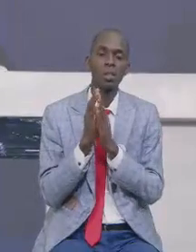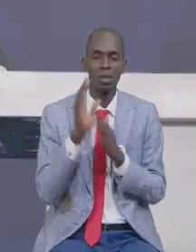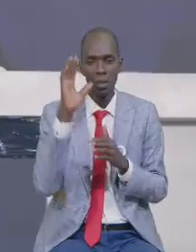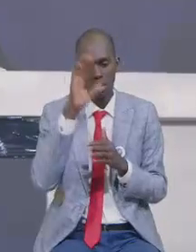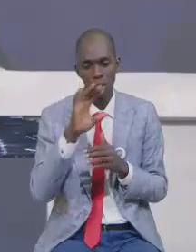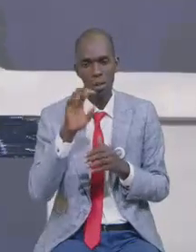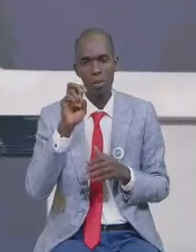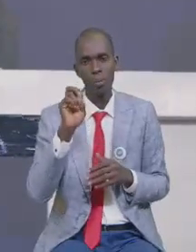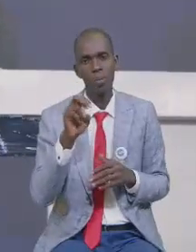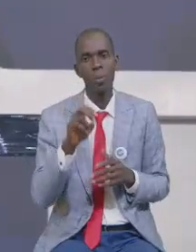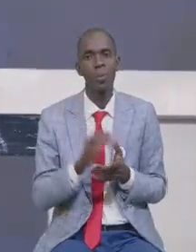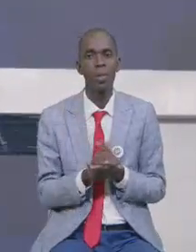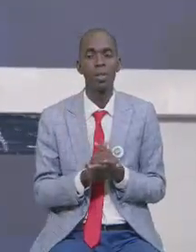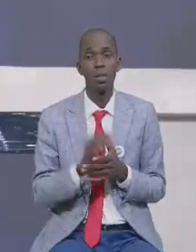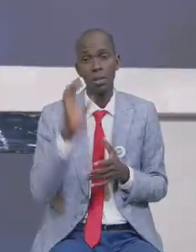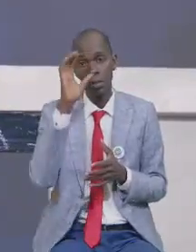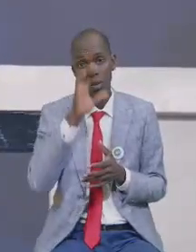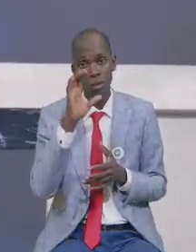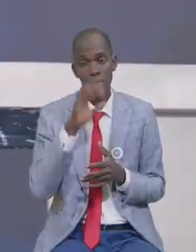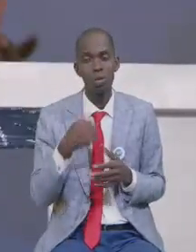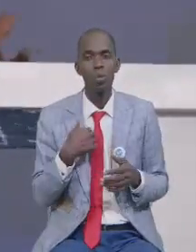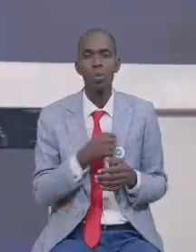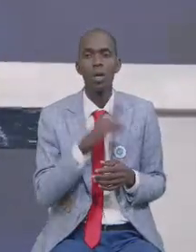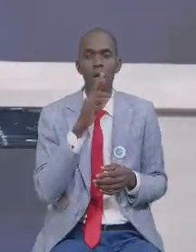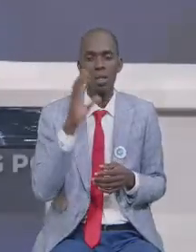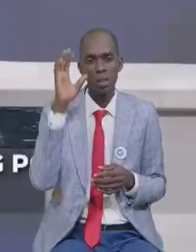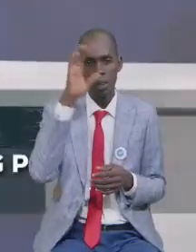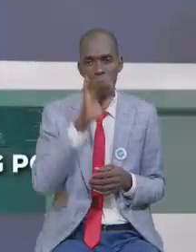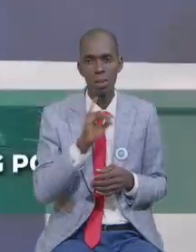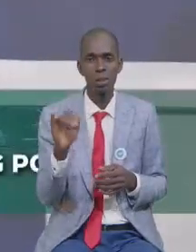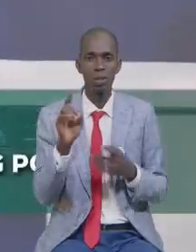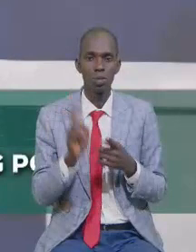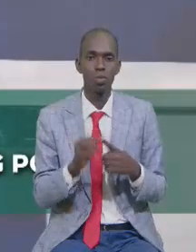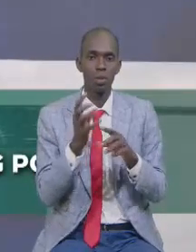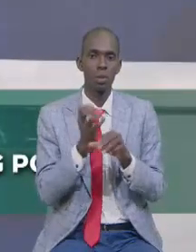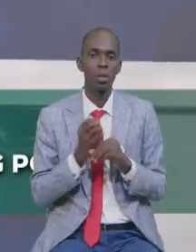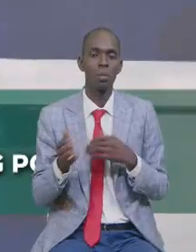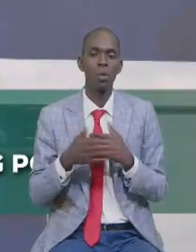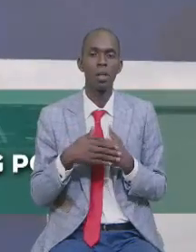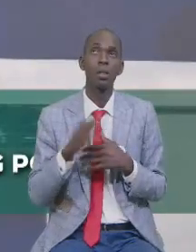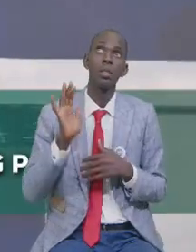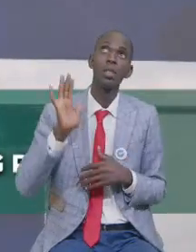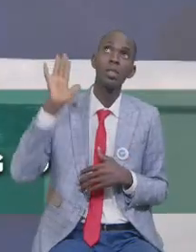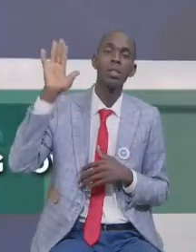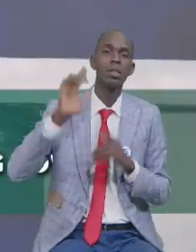knock. Seek. We're seeking now, seeking to recover his great,